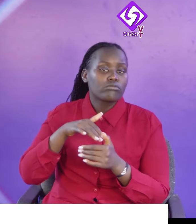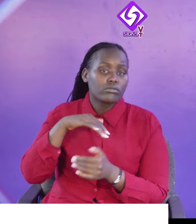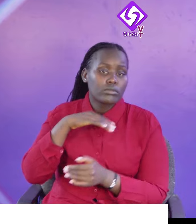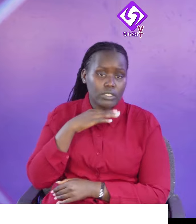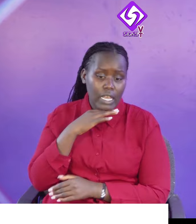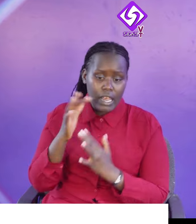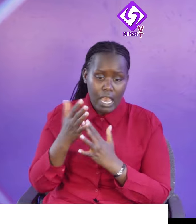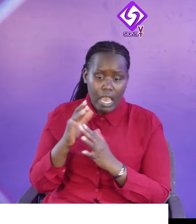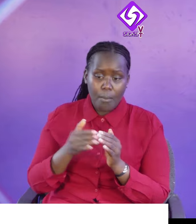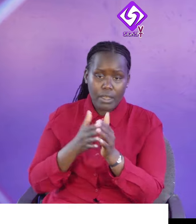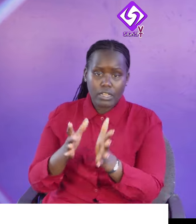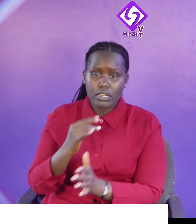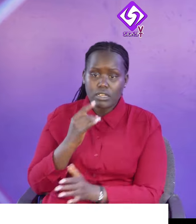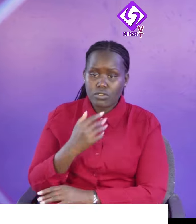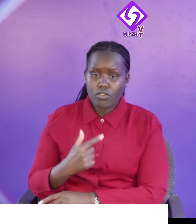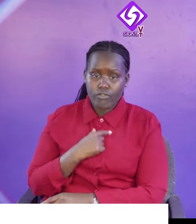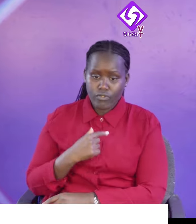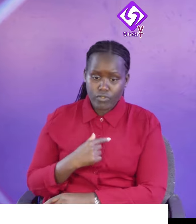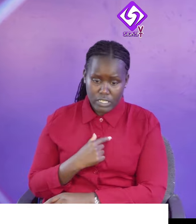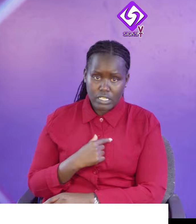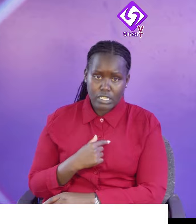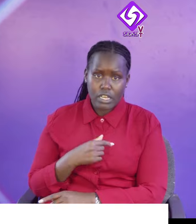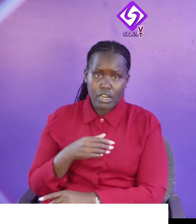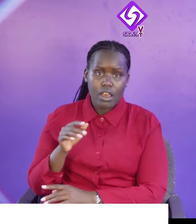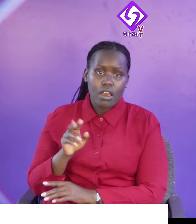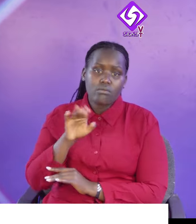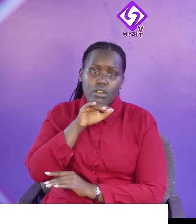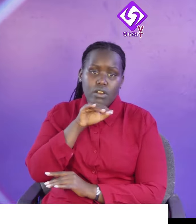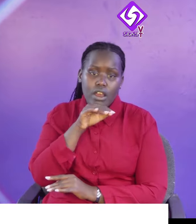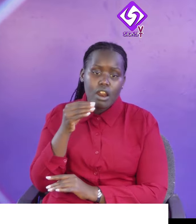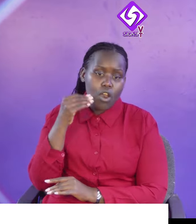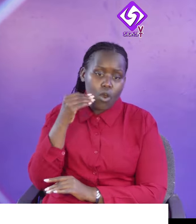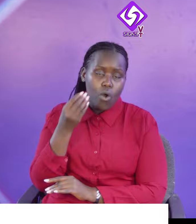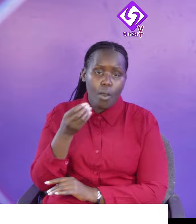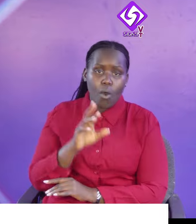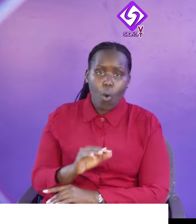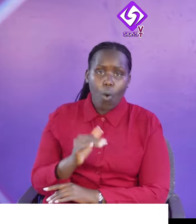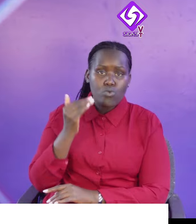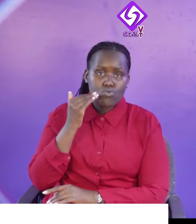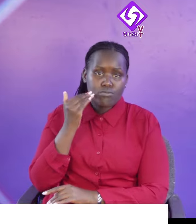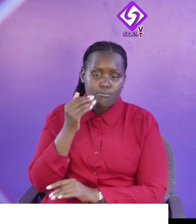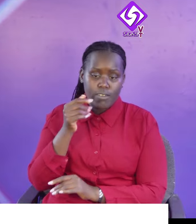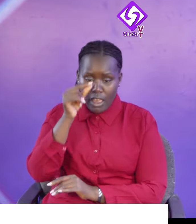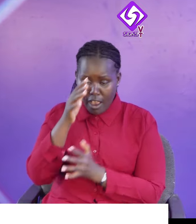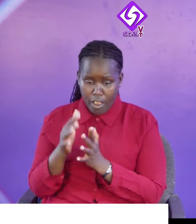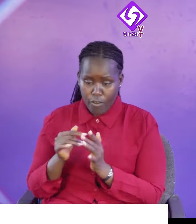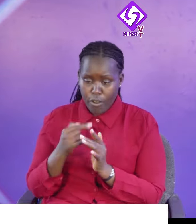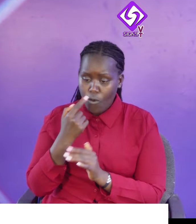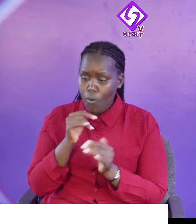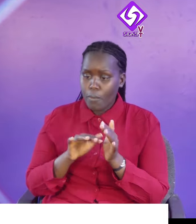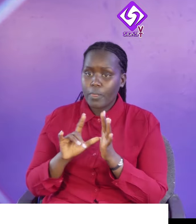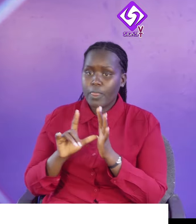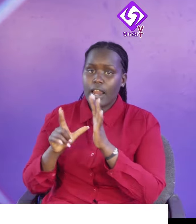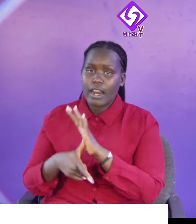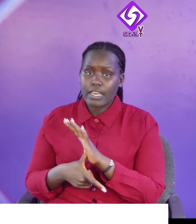Among the leaders who visited Mr. Odinga's rural home was Siaya Governor James Orengo, who later addressed the